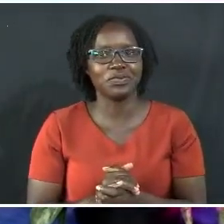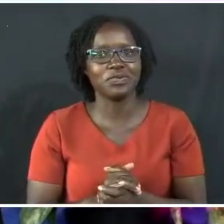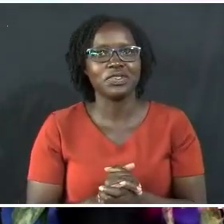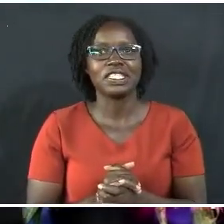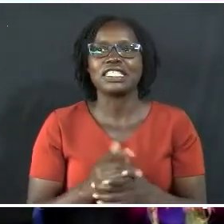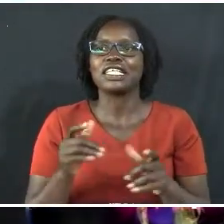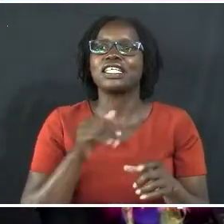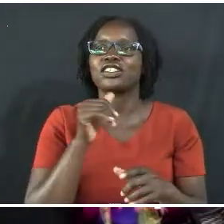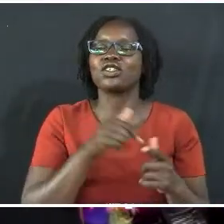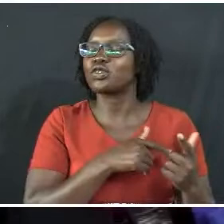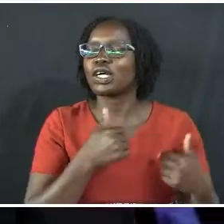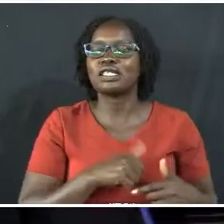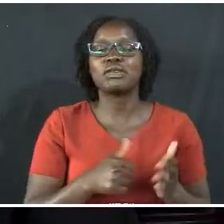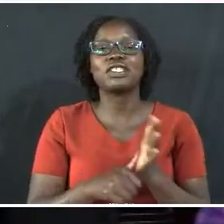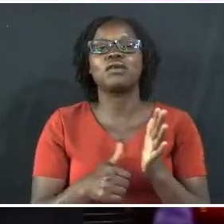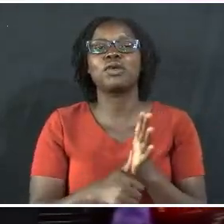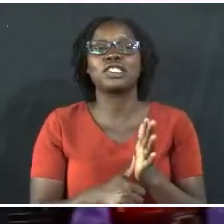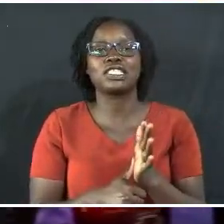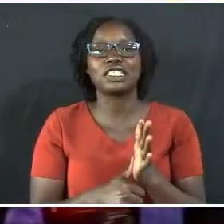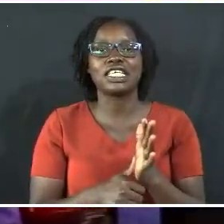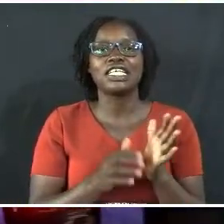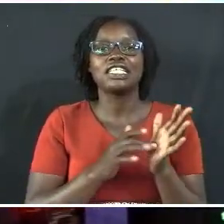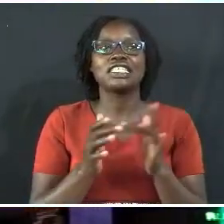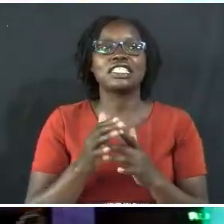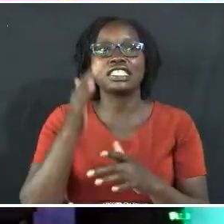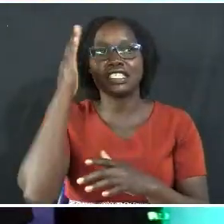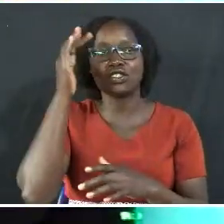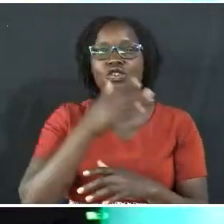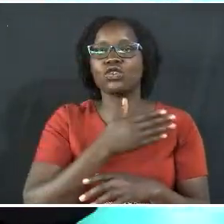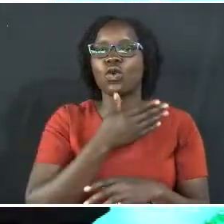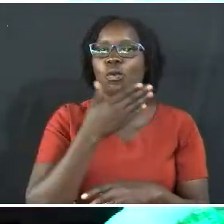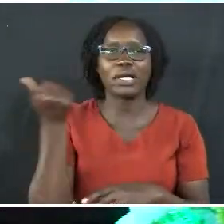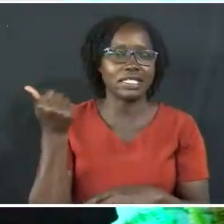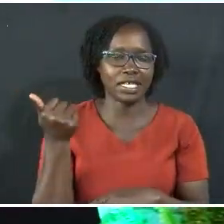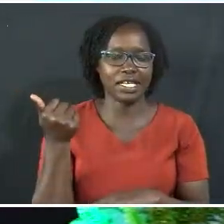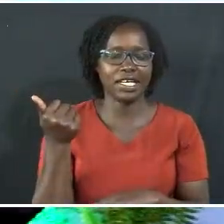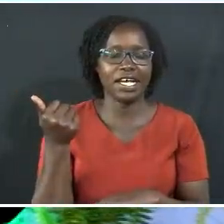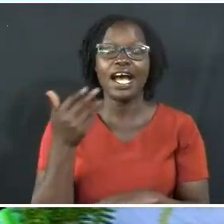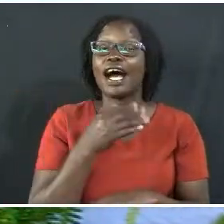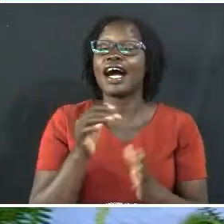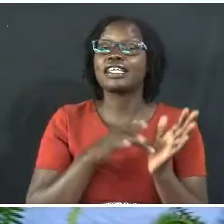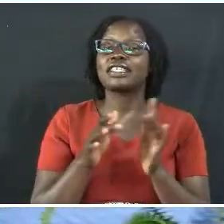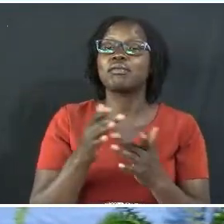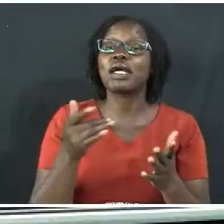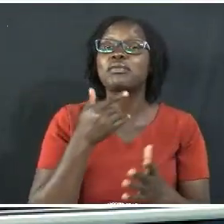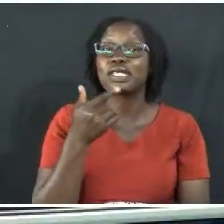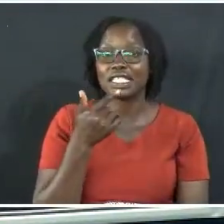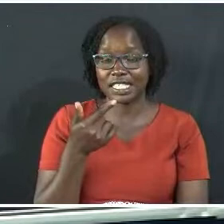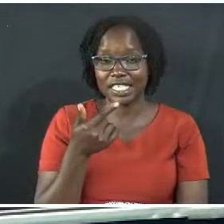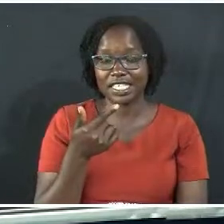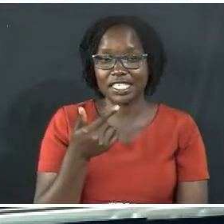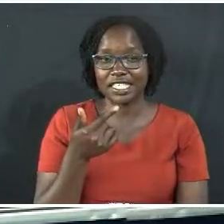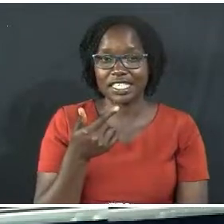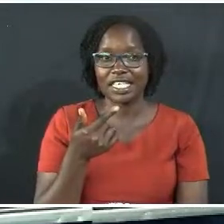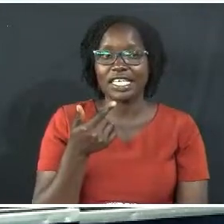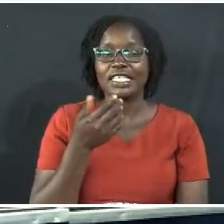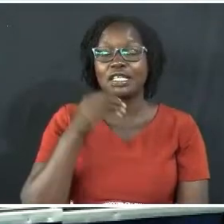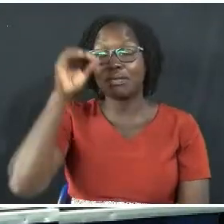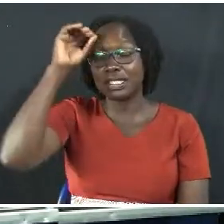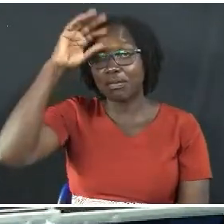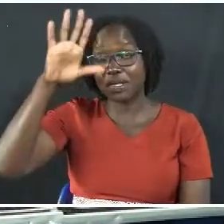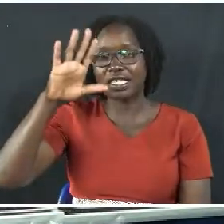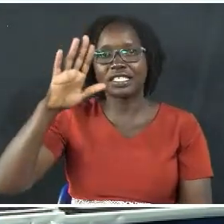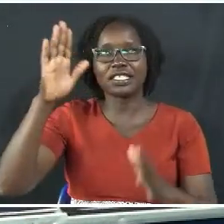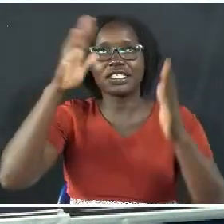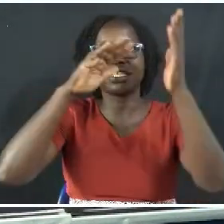Let not your heart be troubled. Jesus knows you very well. And the Bible says there will be surprises in